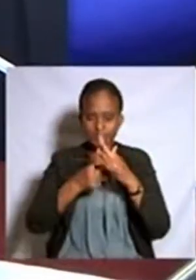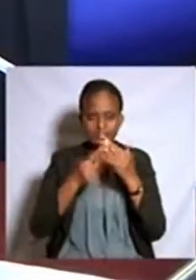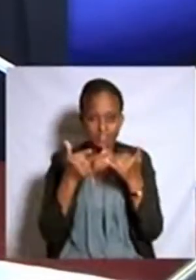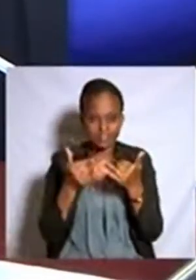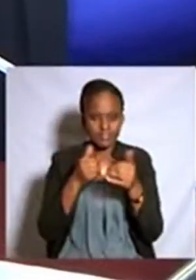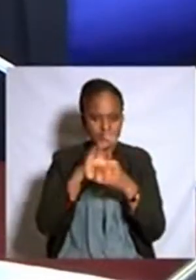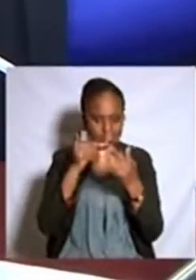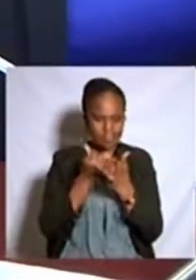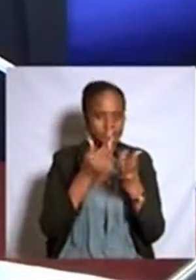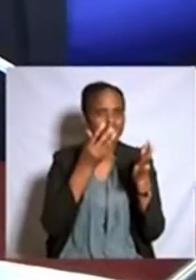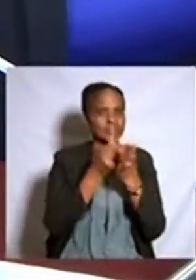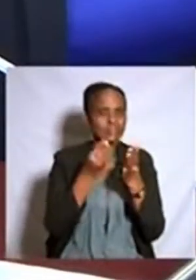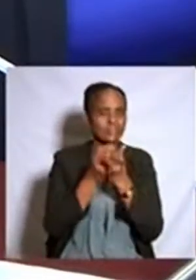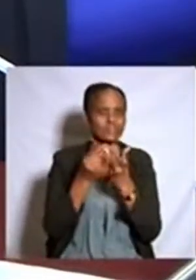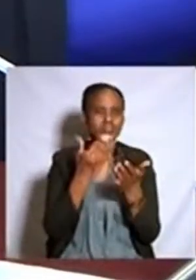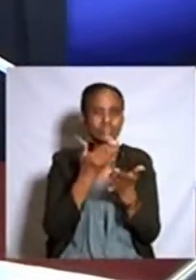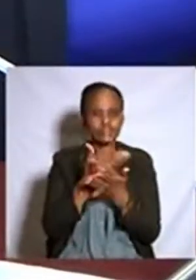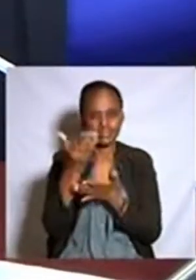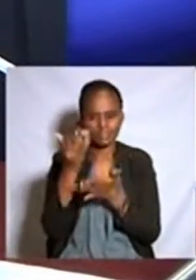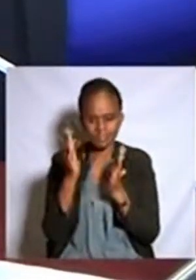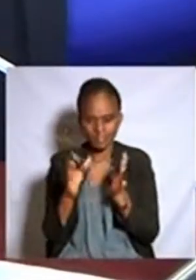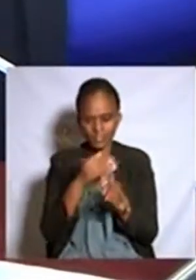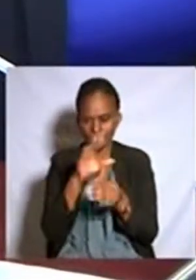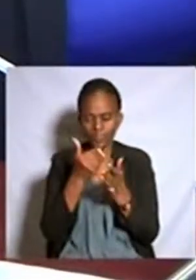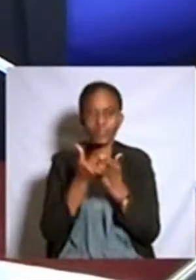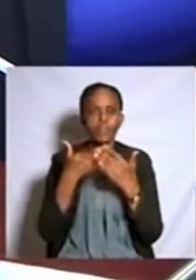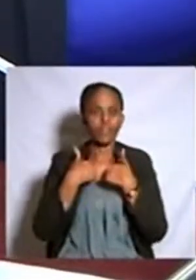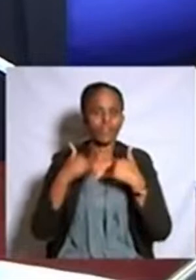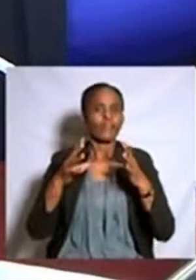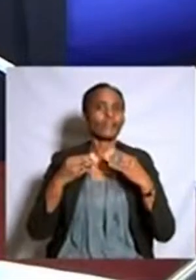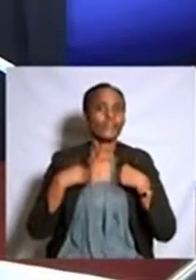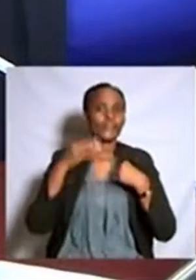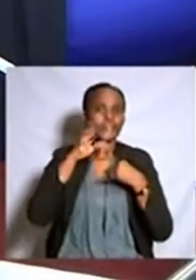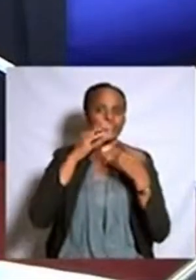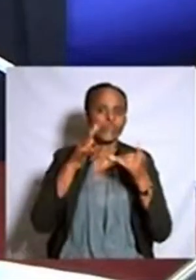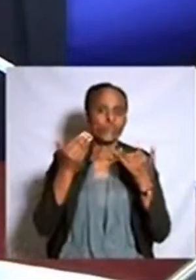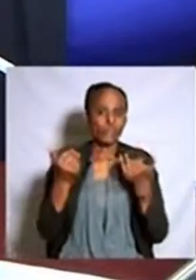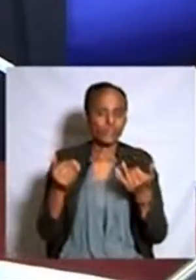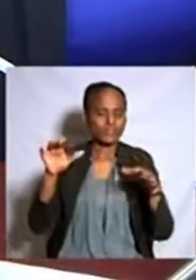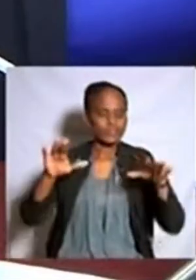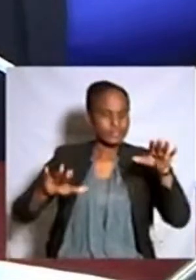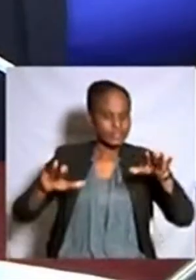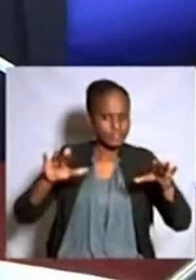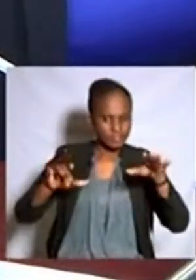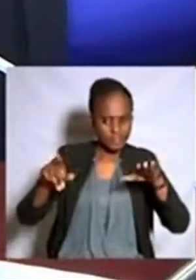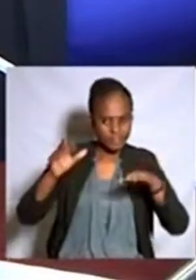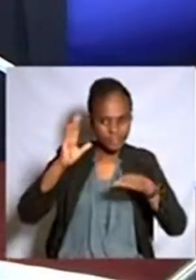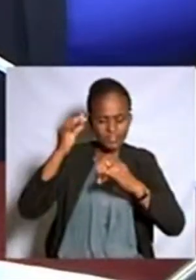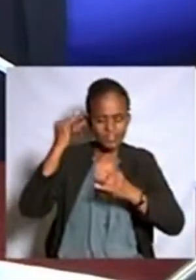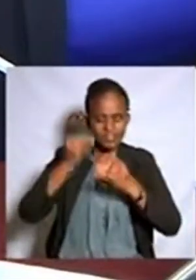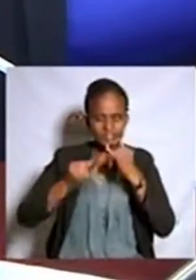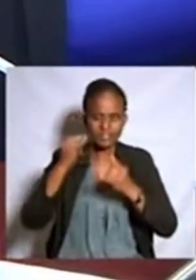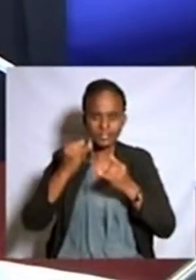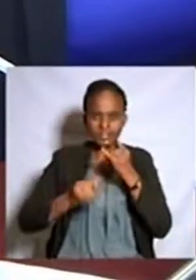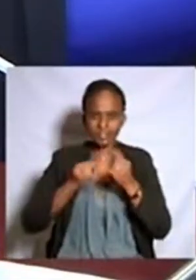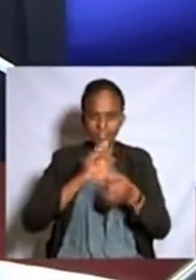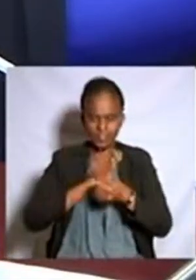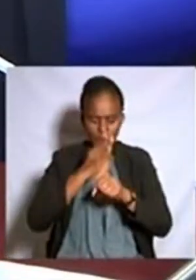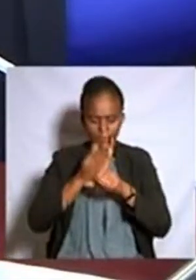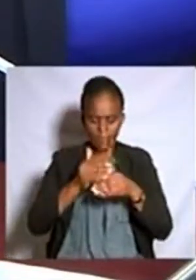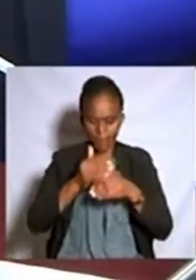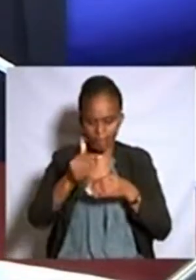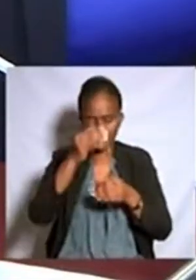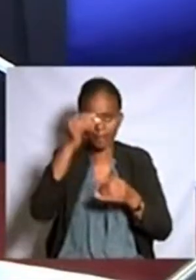all accounts where customer consent has been secured. The balance is expected to be concluded at the end of